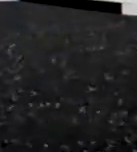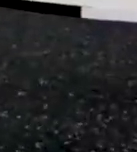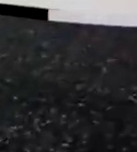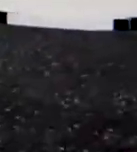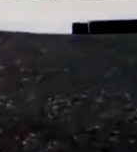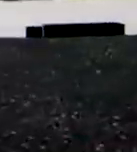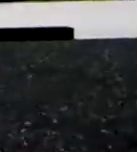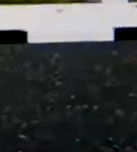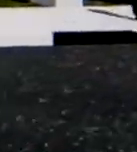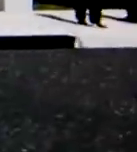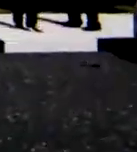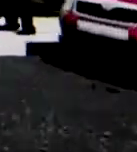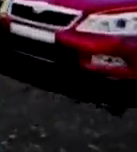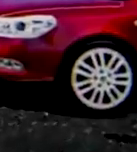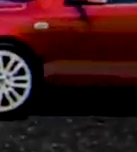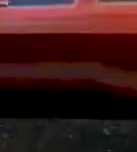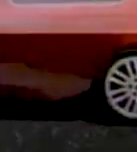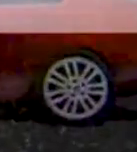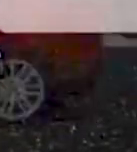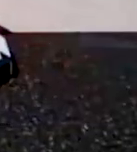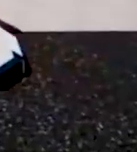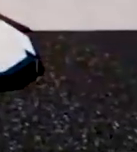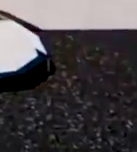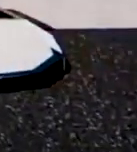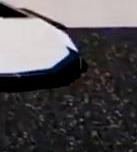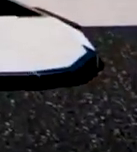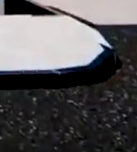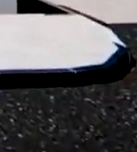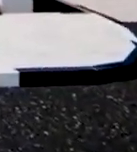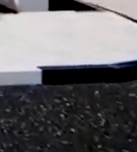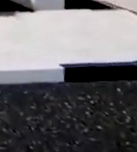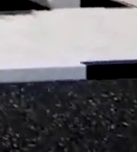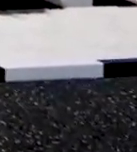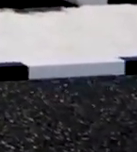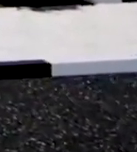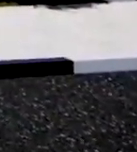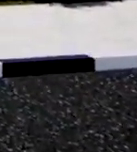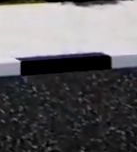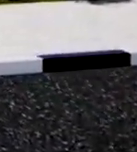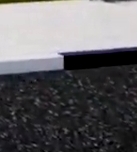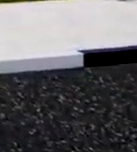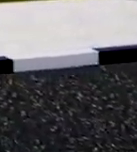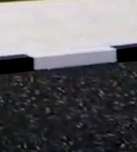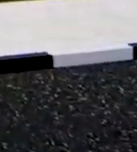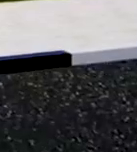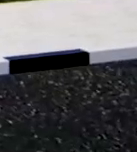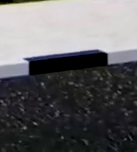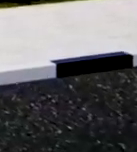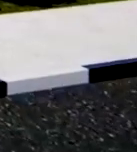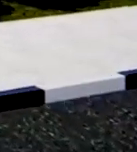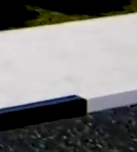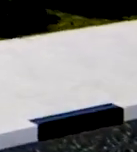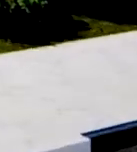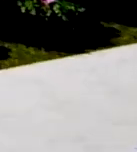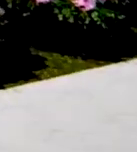nature. The ideal home for today's game changers has all these and more.